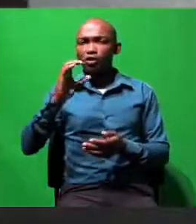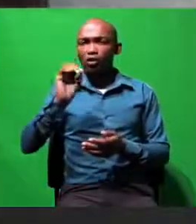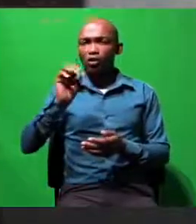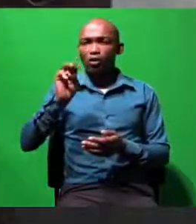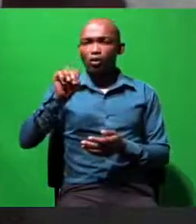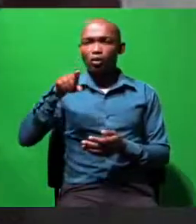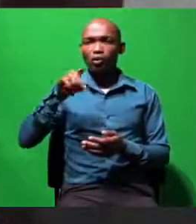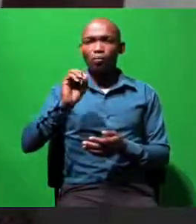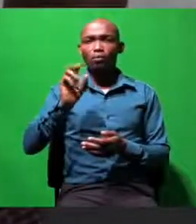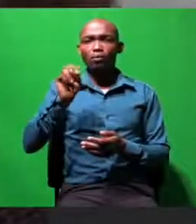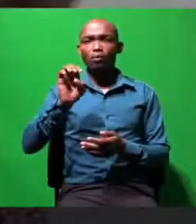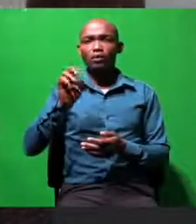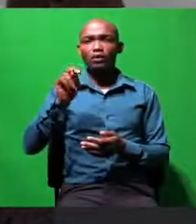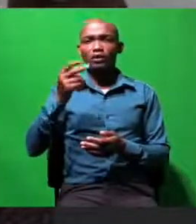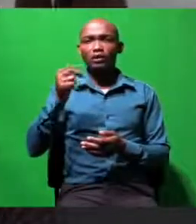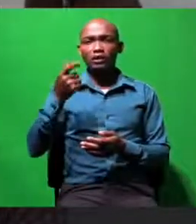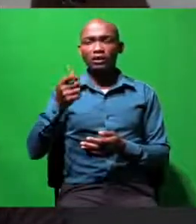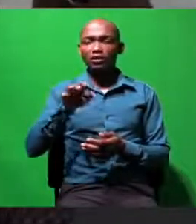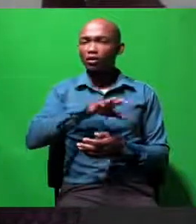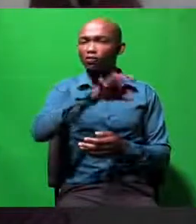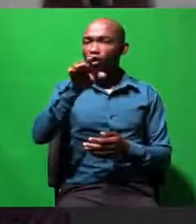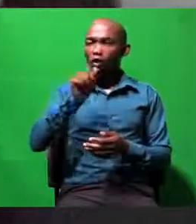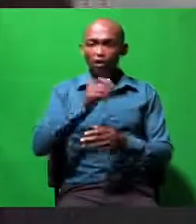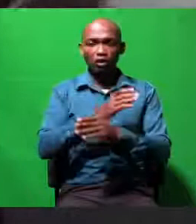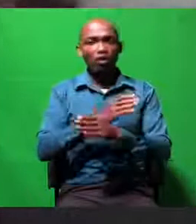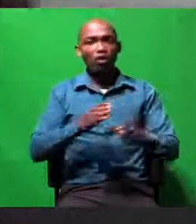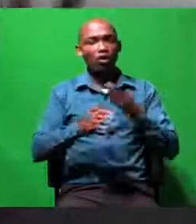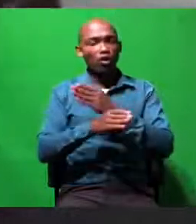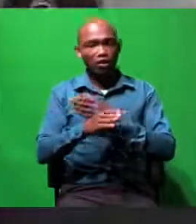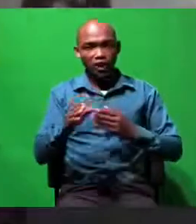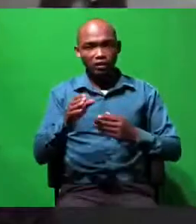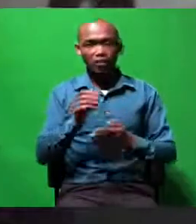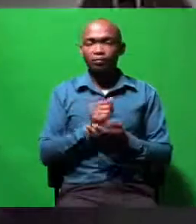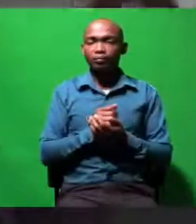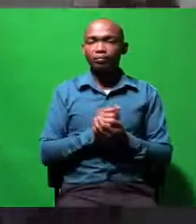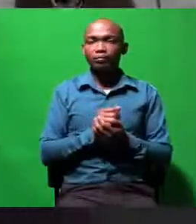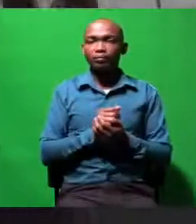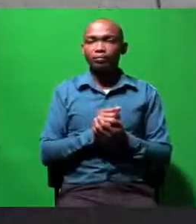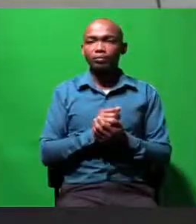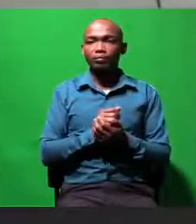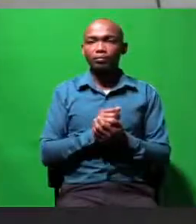What are the components of any organ or each organ?